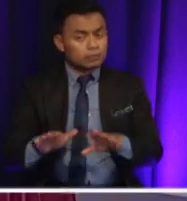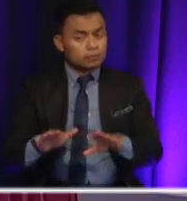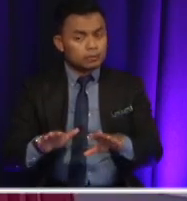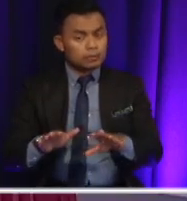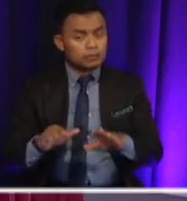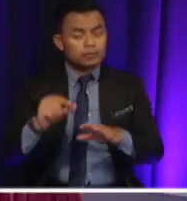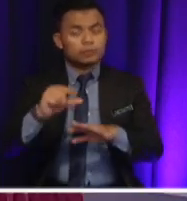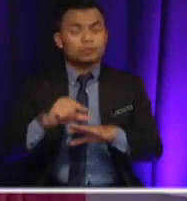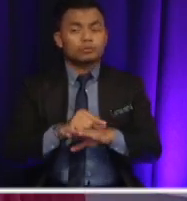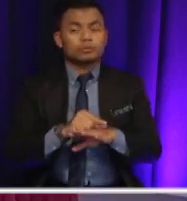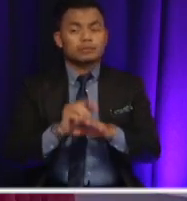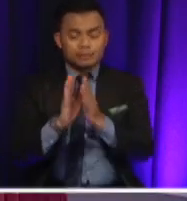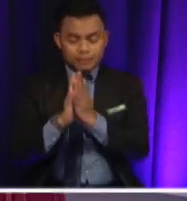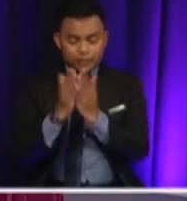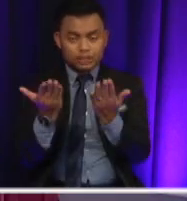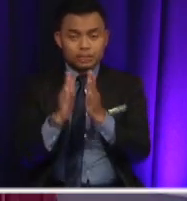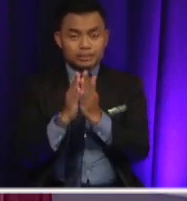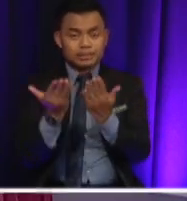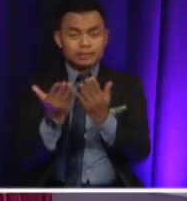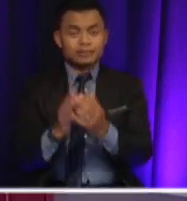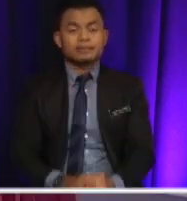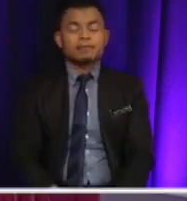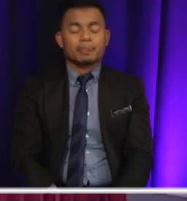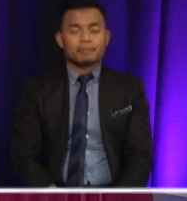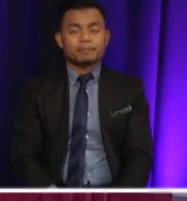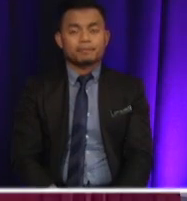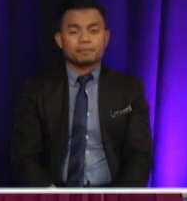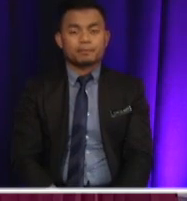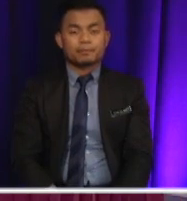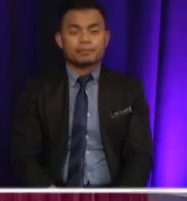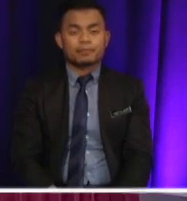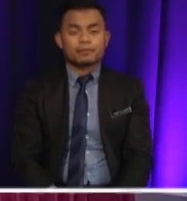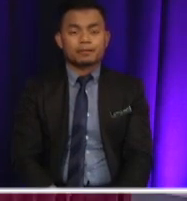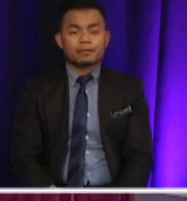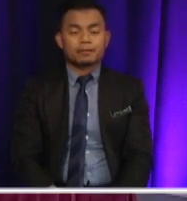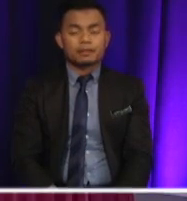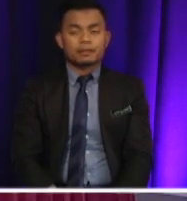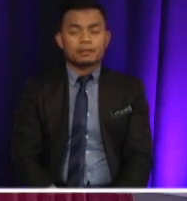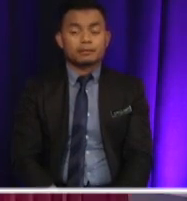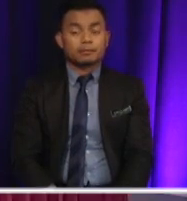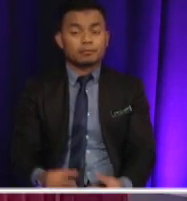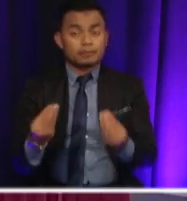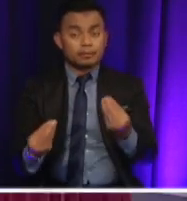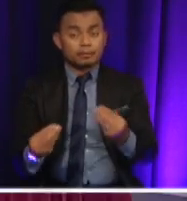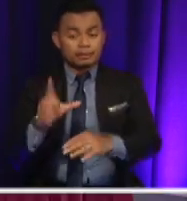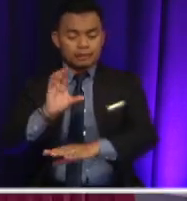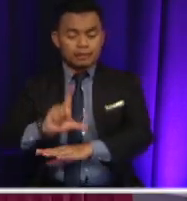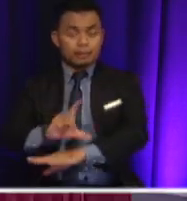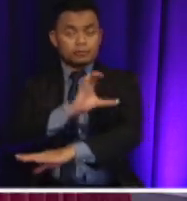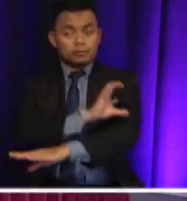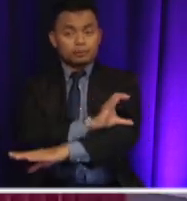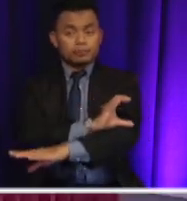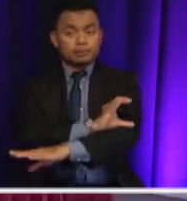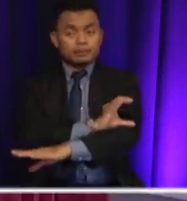anymore, even though I still prefer to use the dictionary. But with a laptop or a tab or even a